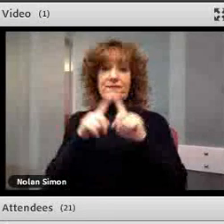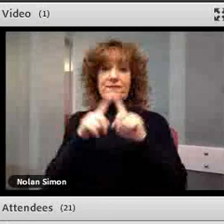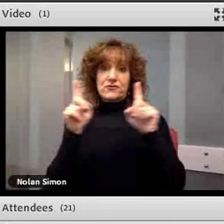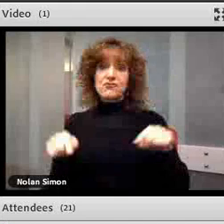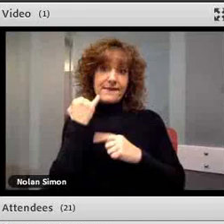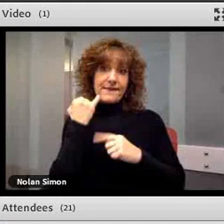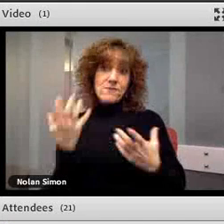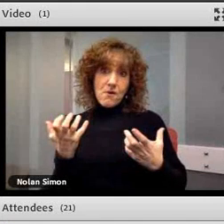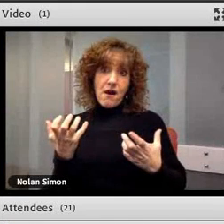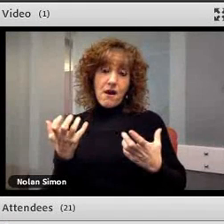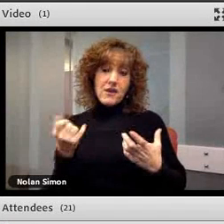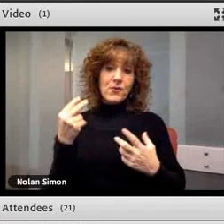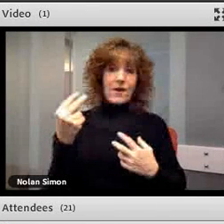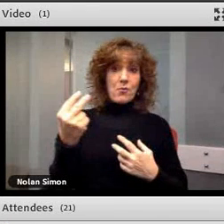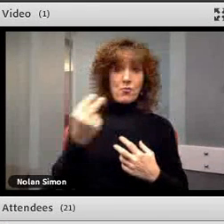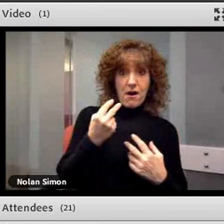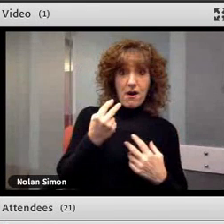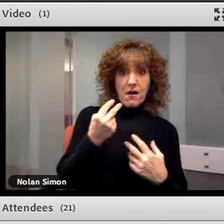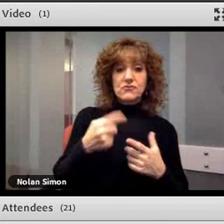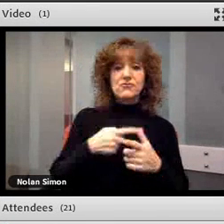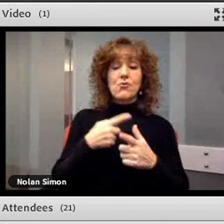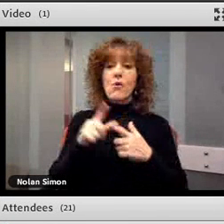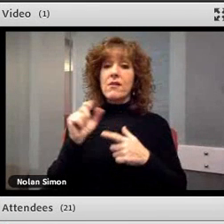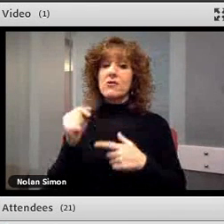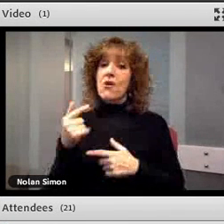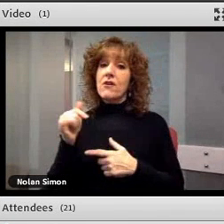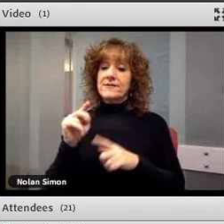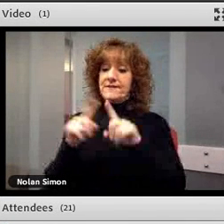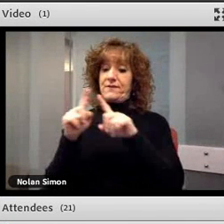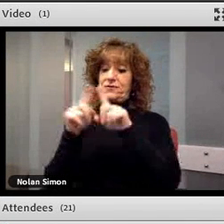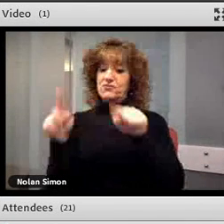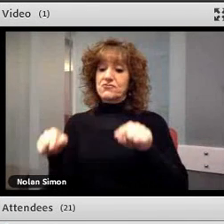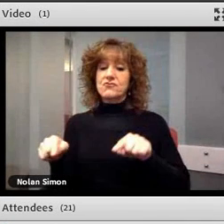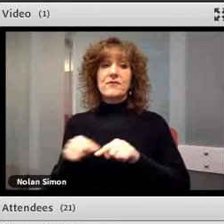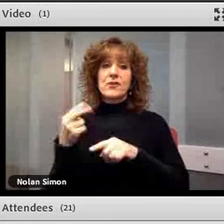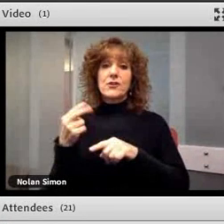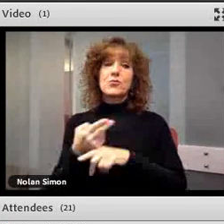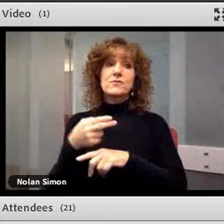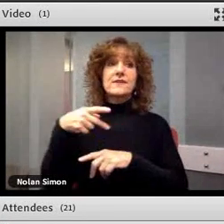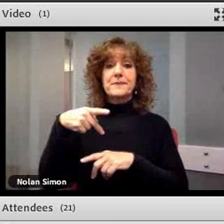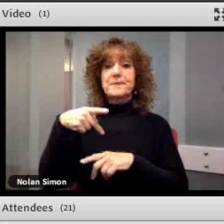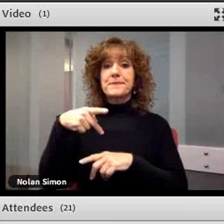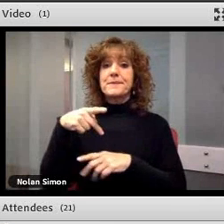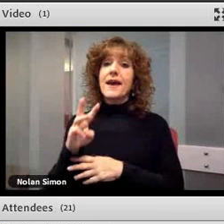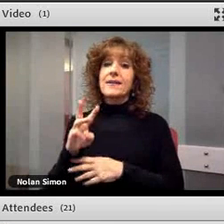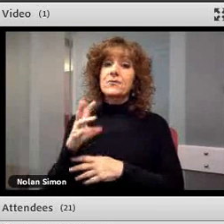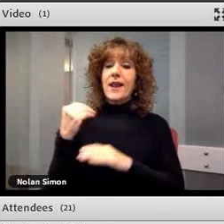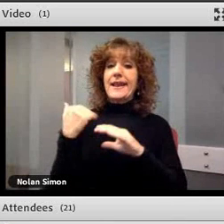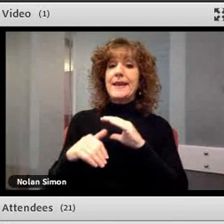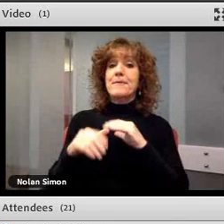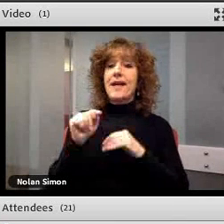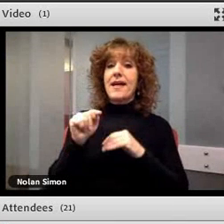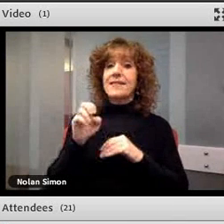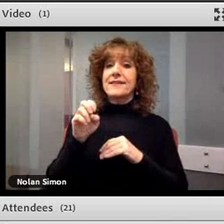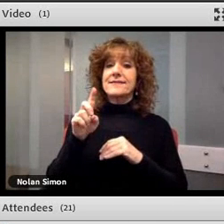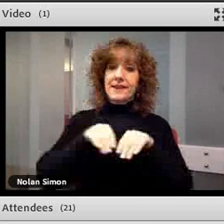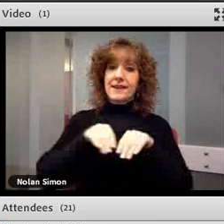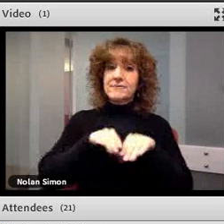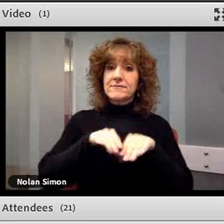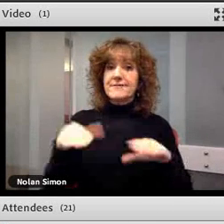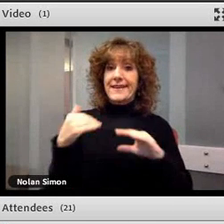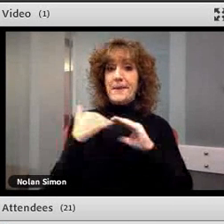can watch this and or log in on another screen using the password and email address that Teddy gave you. Okay? So